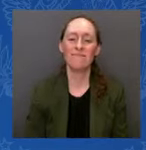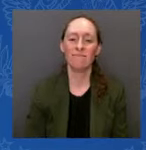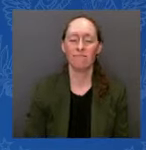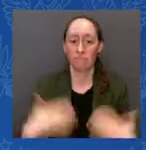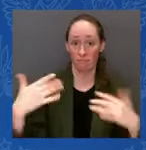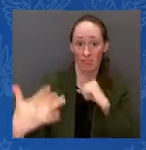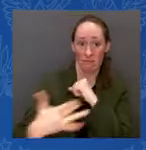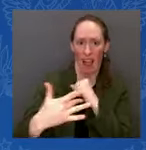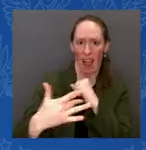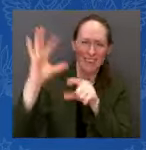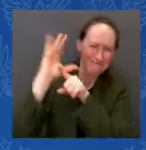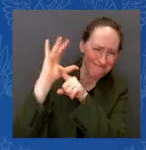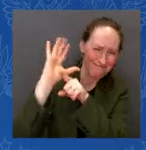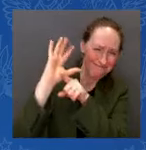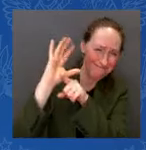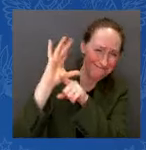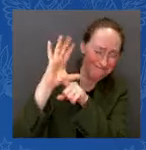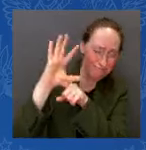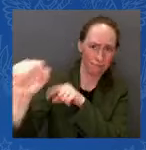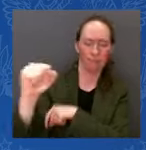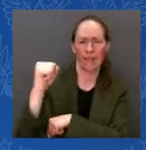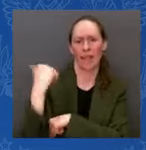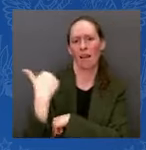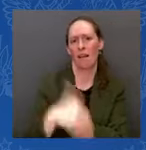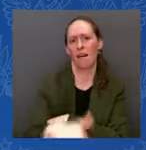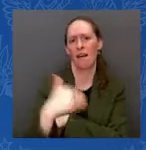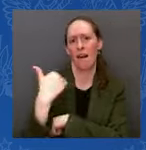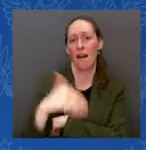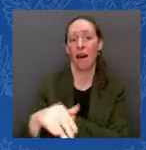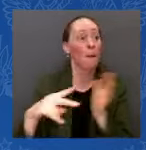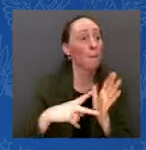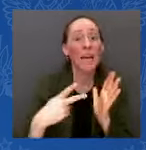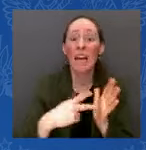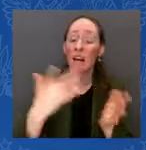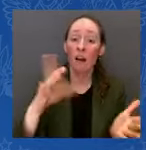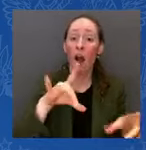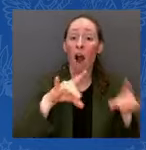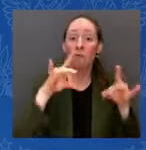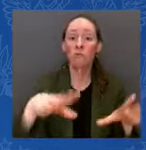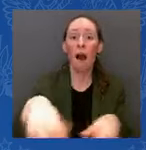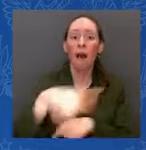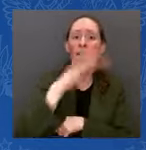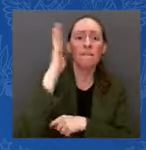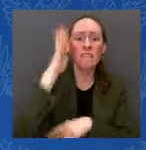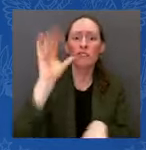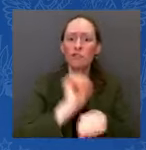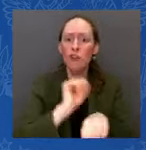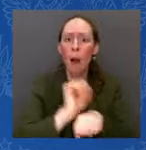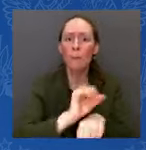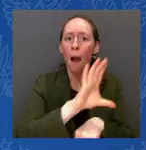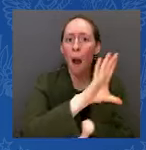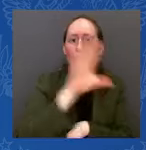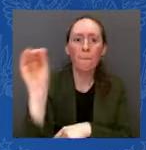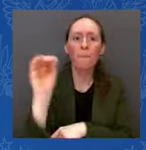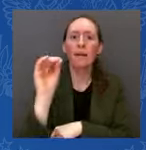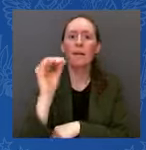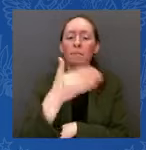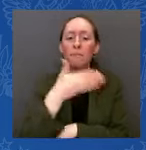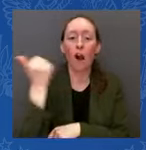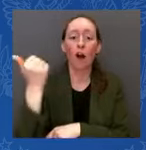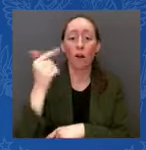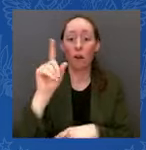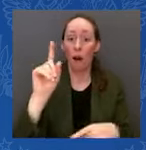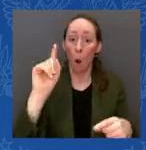for Australian companies to contribute, not only to the construction and sustainment of Australia's new